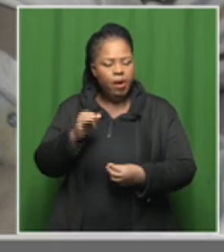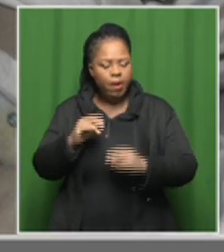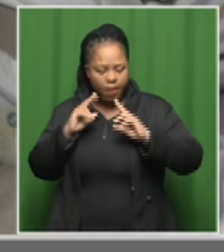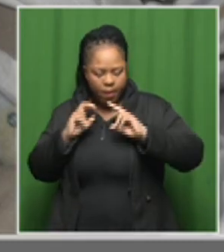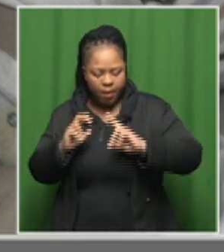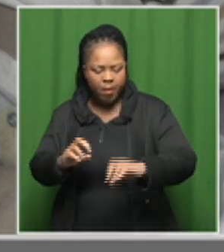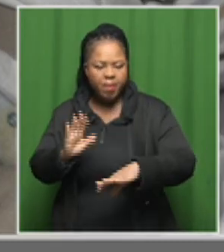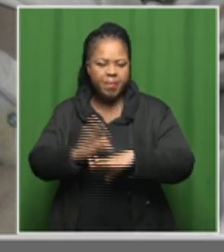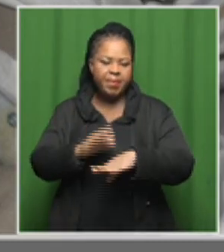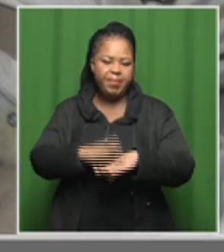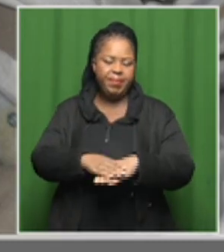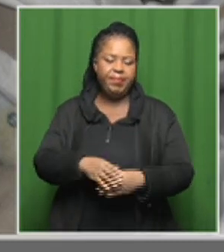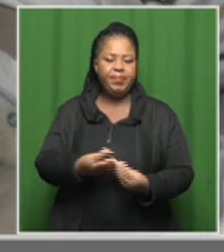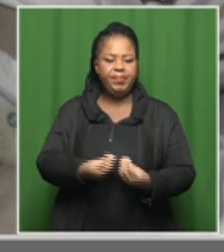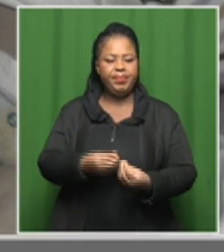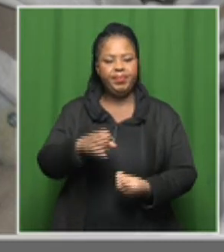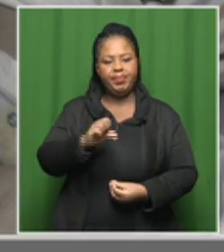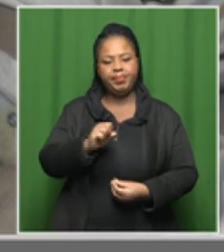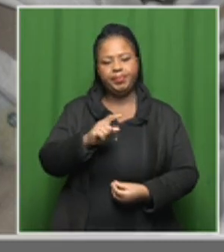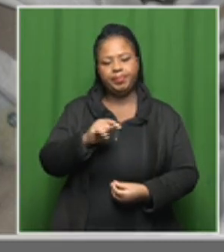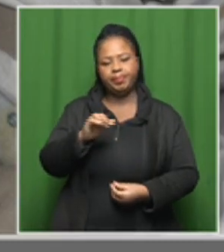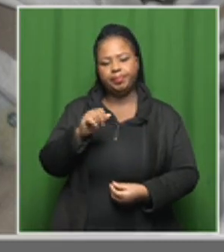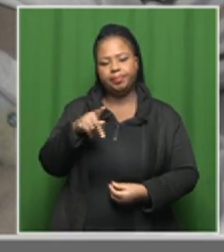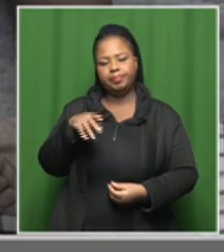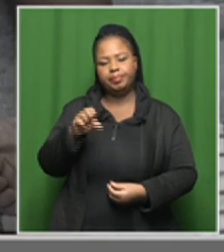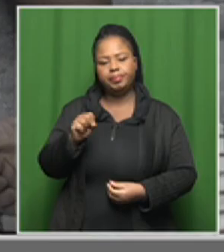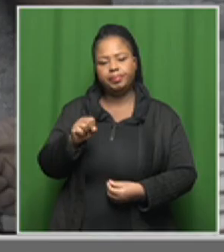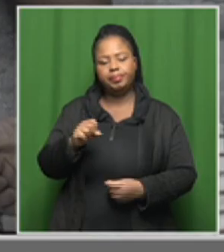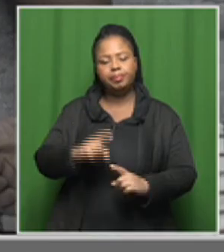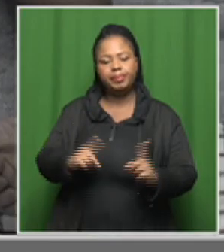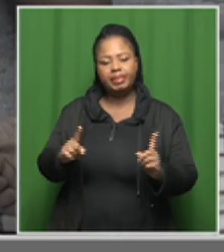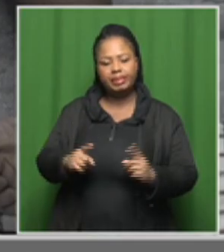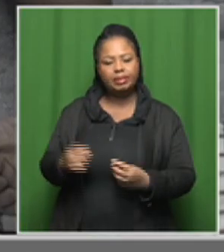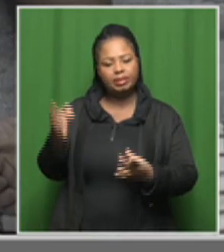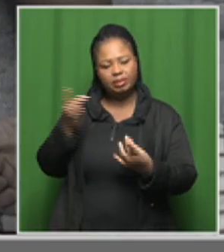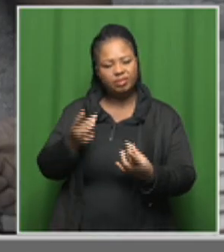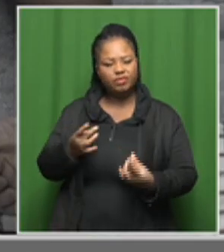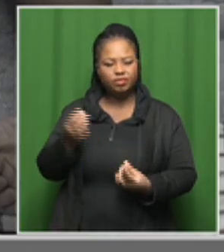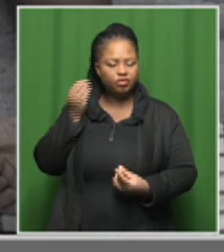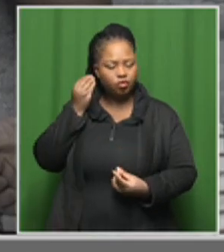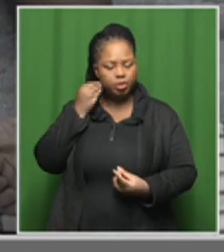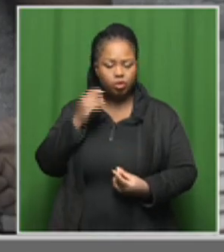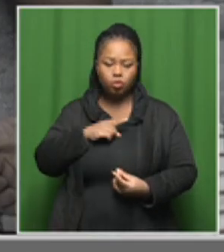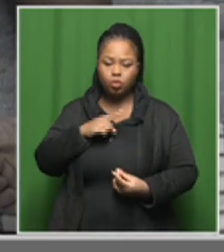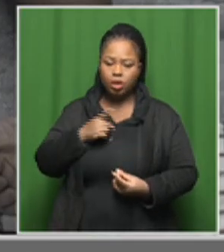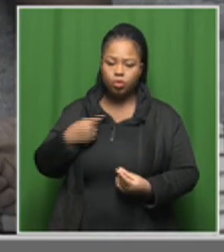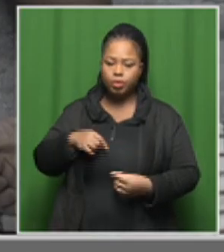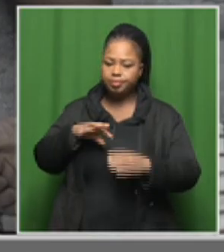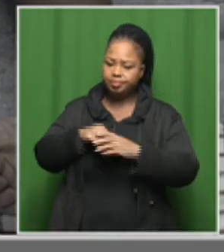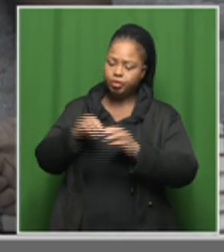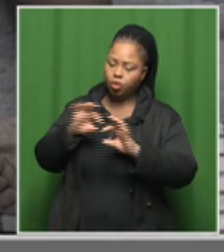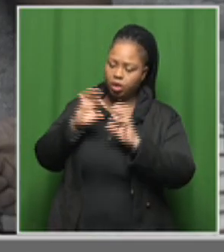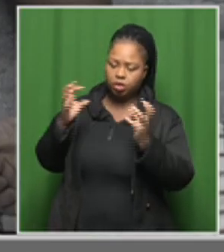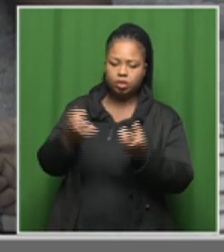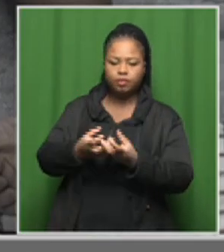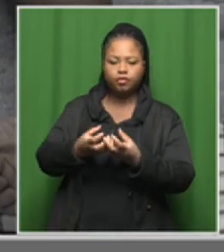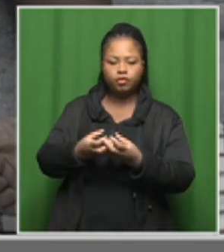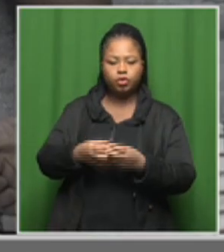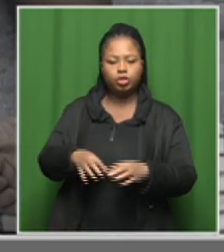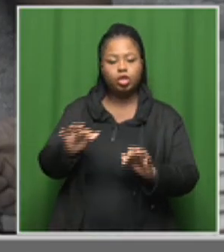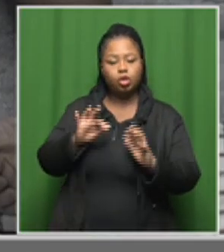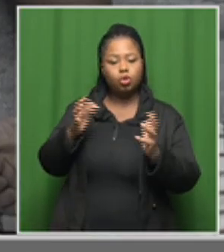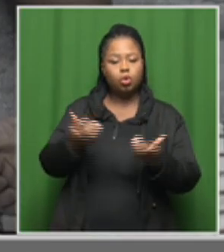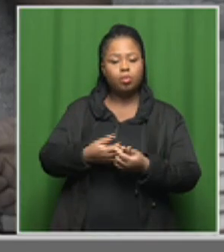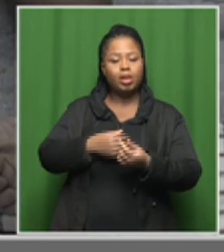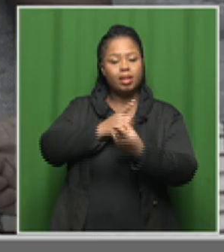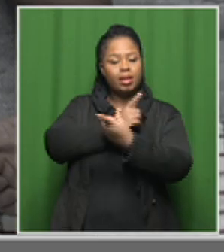with stats. There aren't enough stats being collected. We belong to a global umbrella organization called Global Clubfoot Initiative. It's